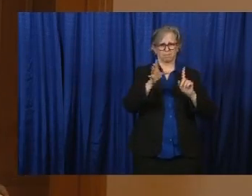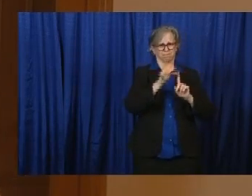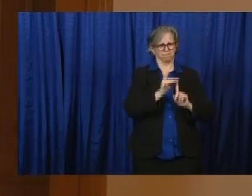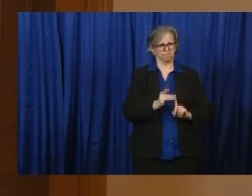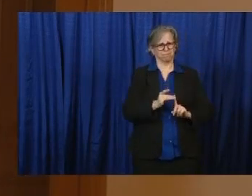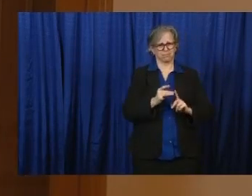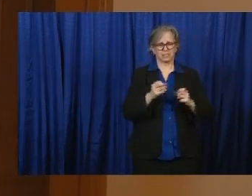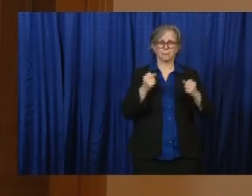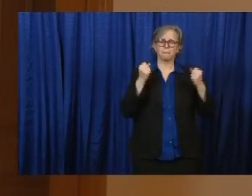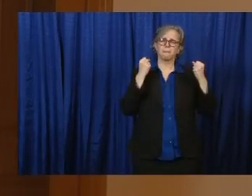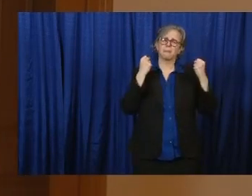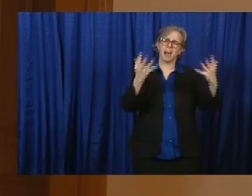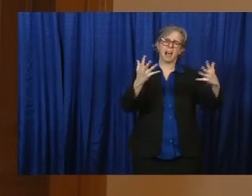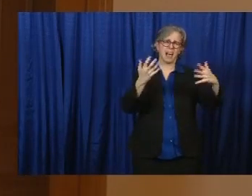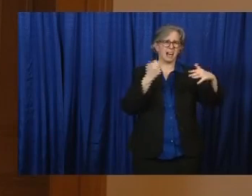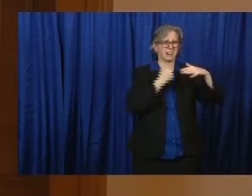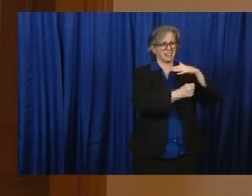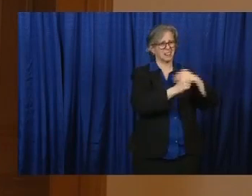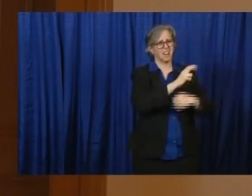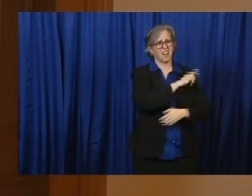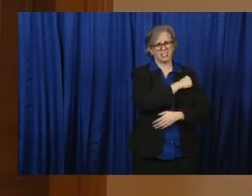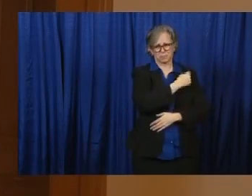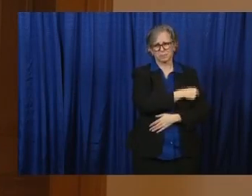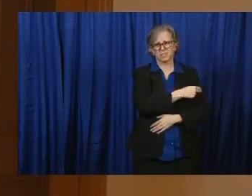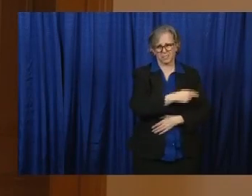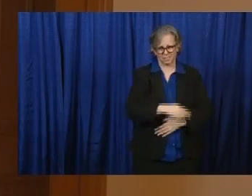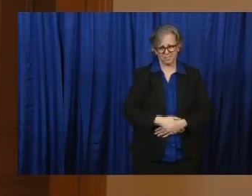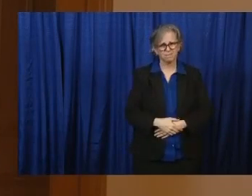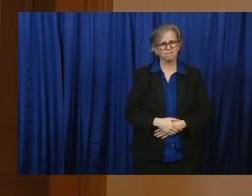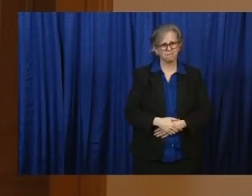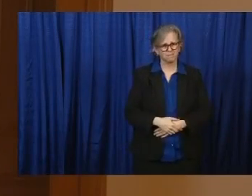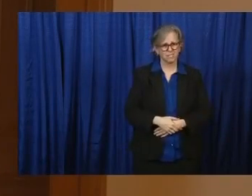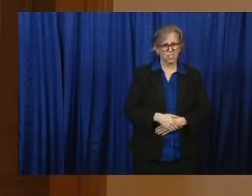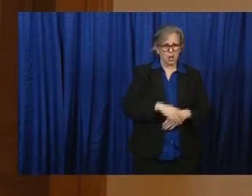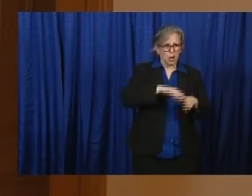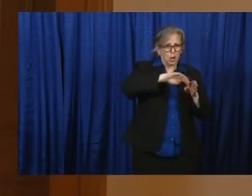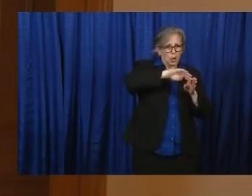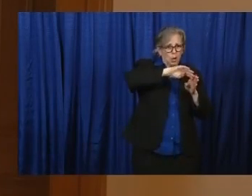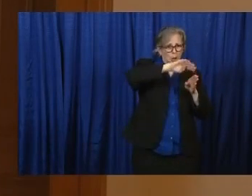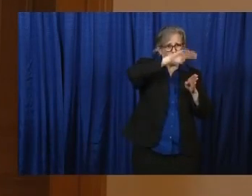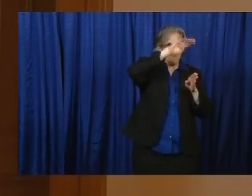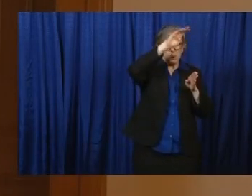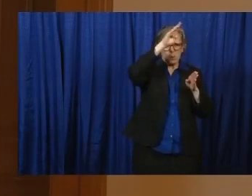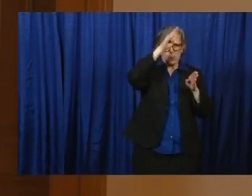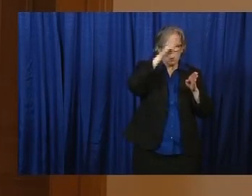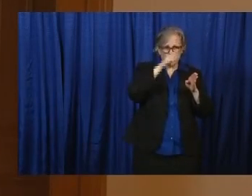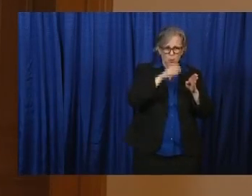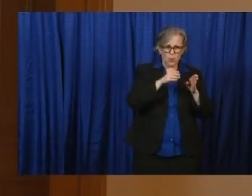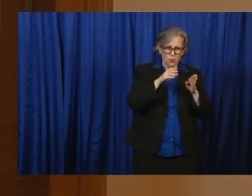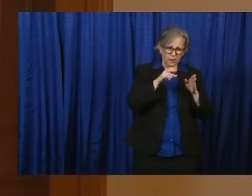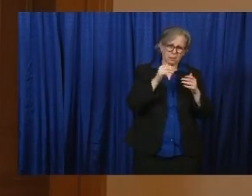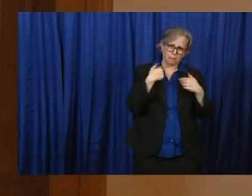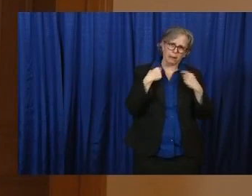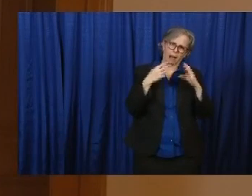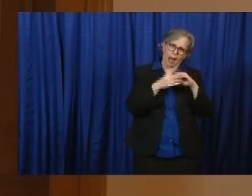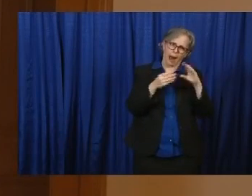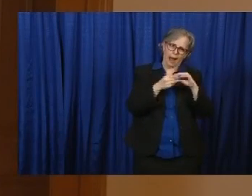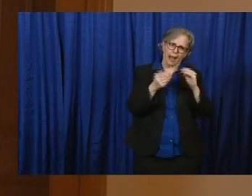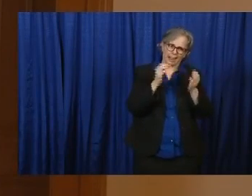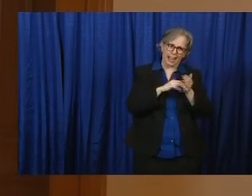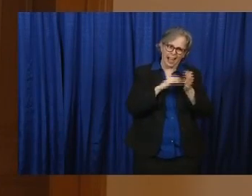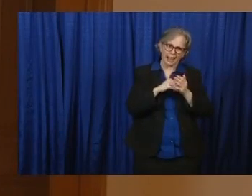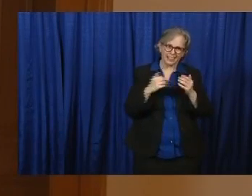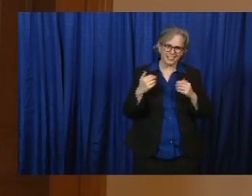This is our curve again. We've talked a lot in the past. Last time I was here, we talked about the hurricane analogy for our